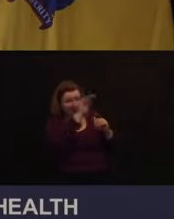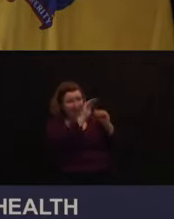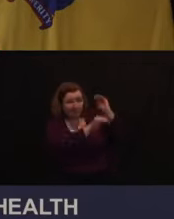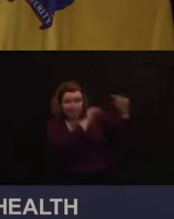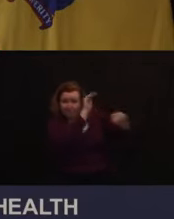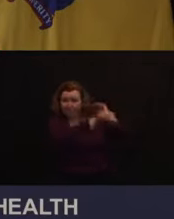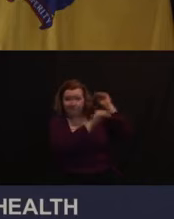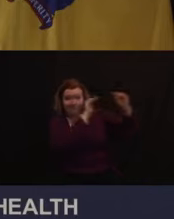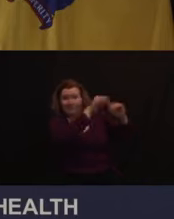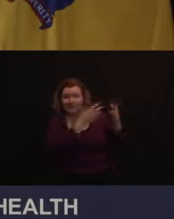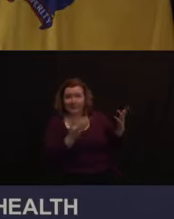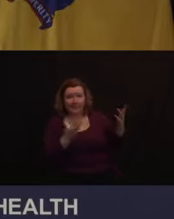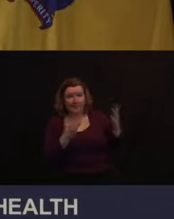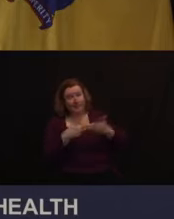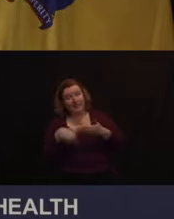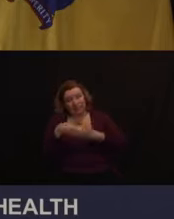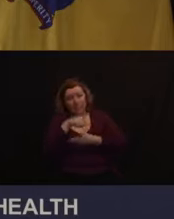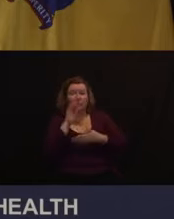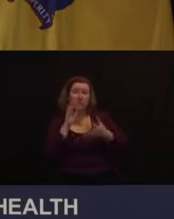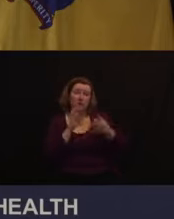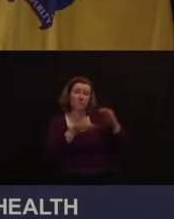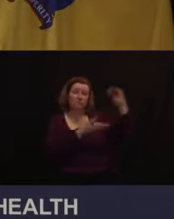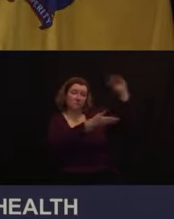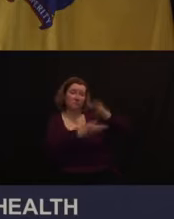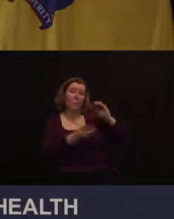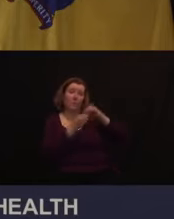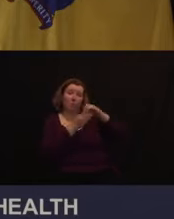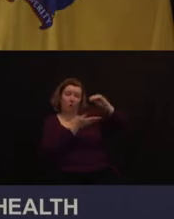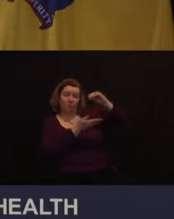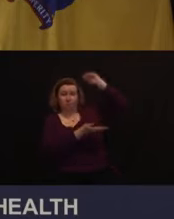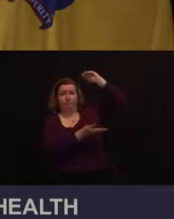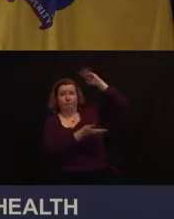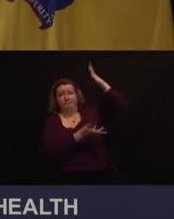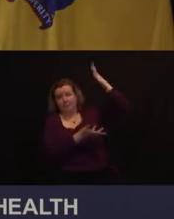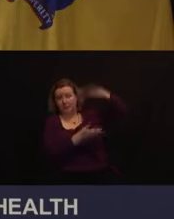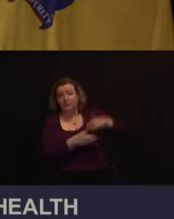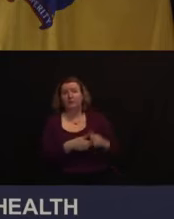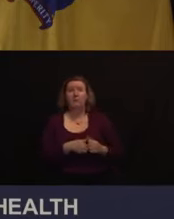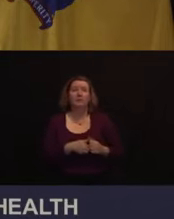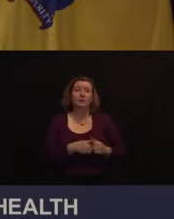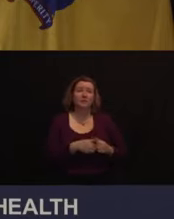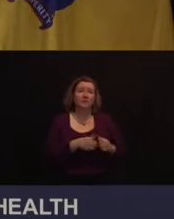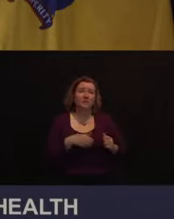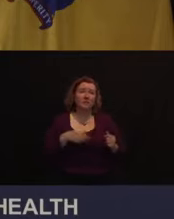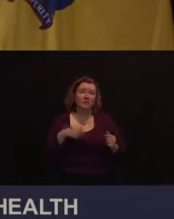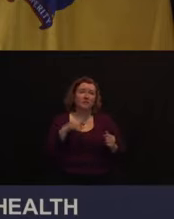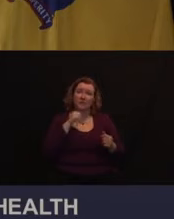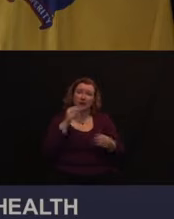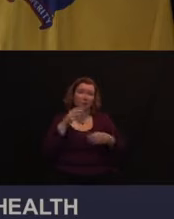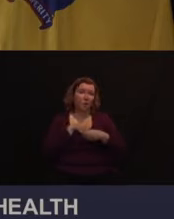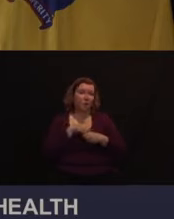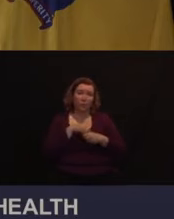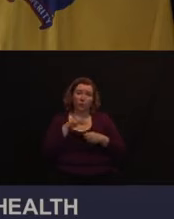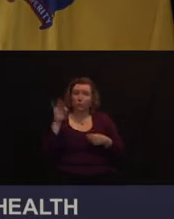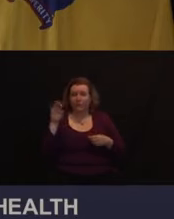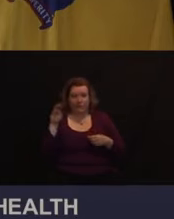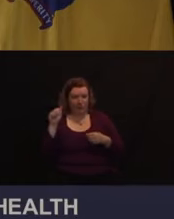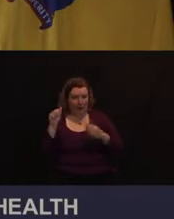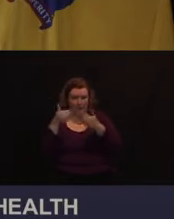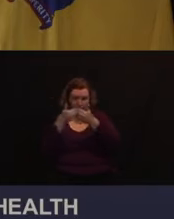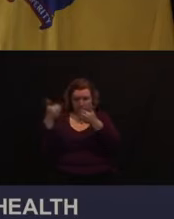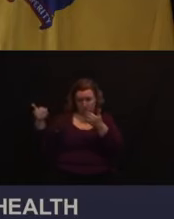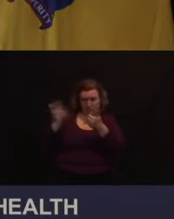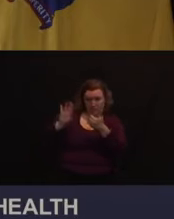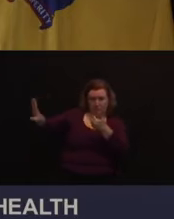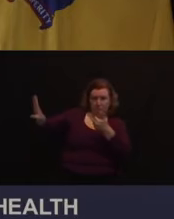going up next week. I don't think those numbers included, I know they didn't include the FEMA location today, which is separate. That's 42,000 on